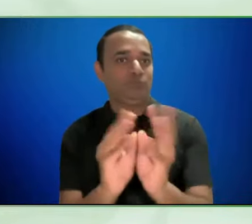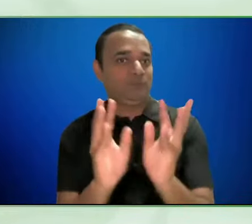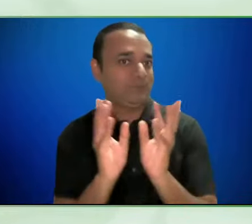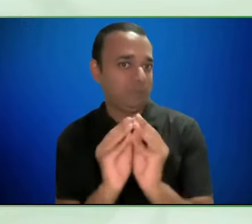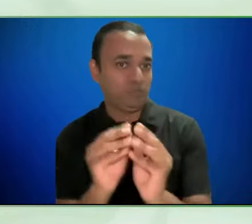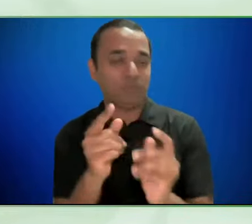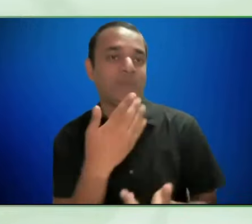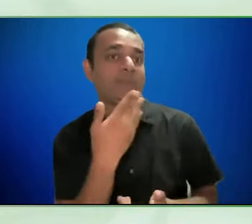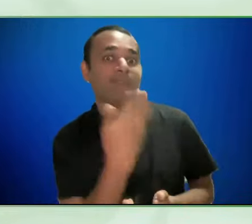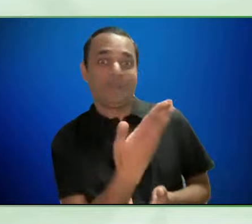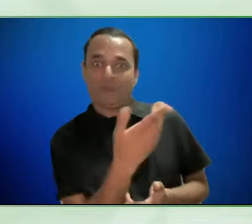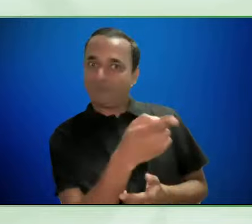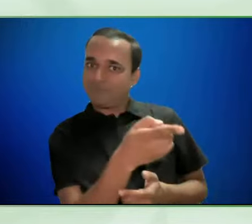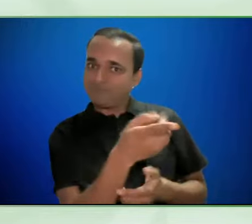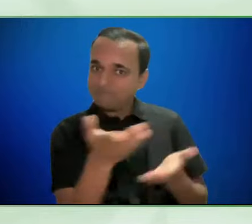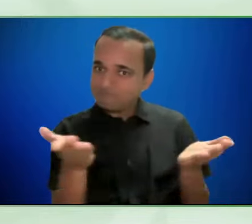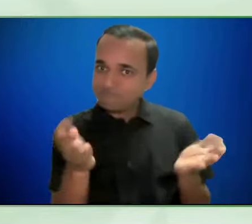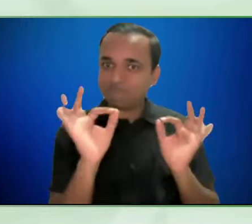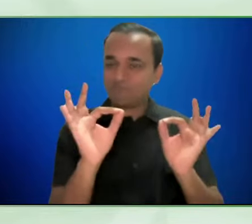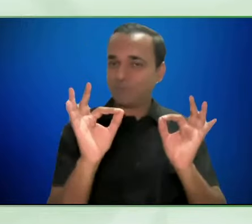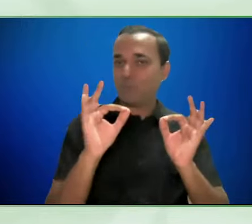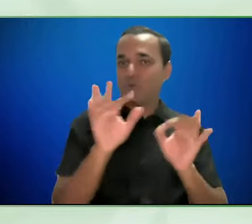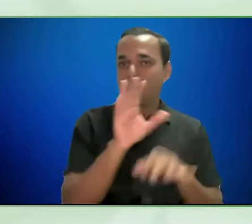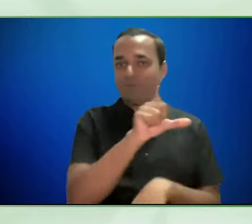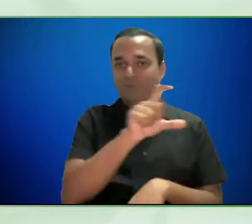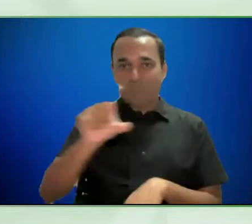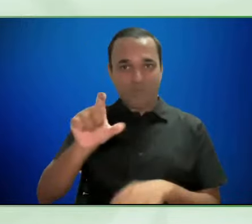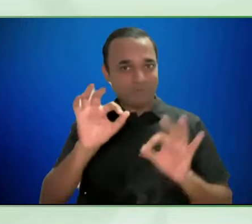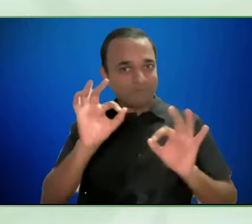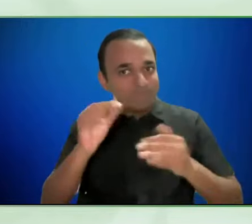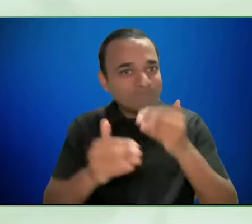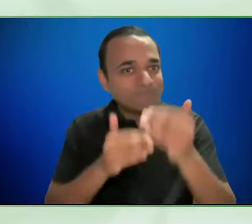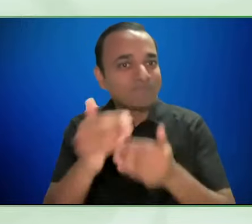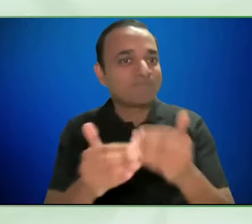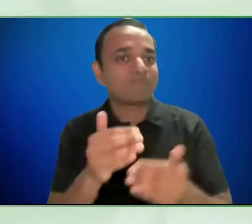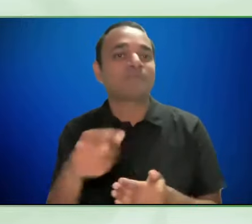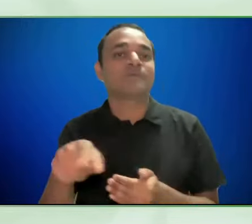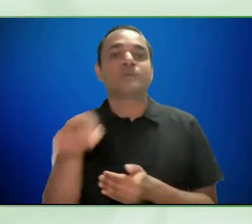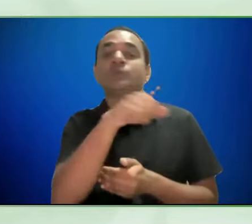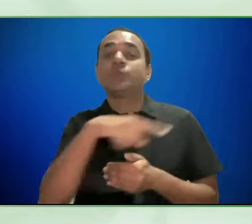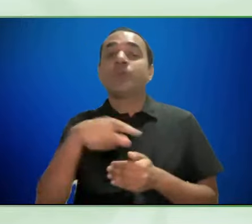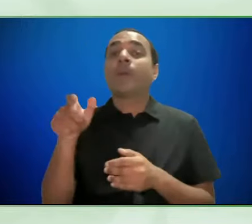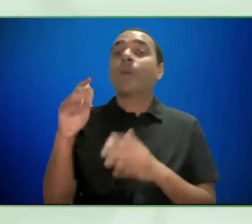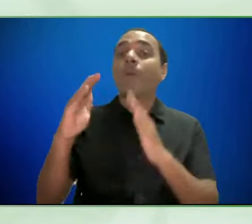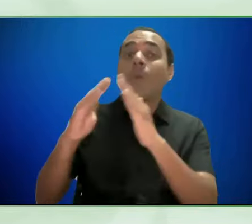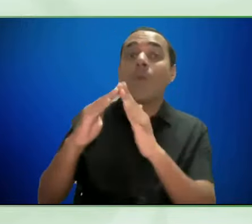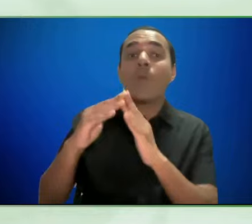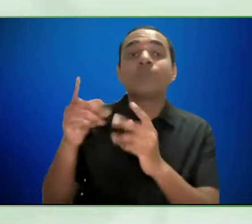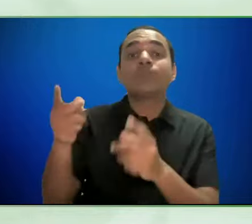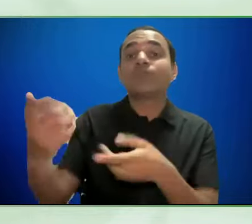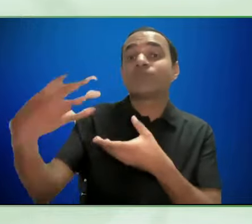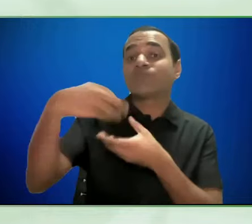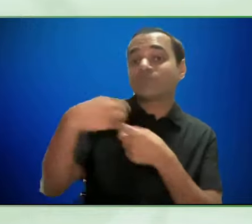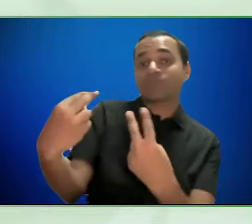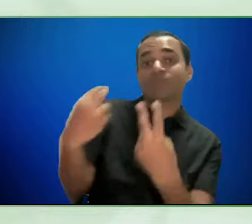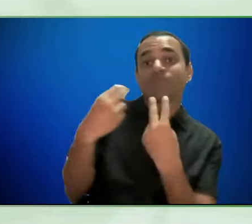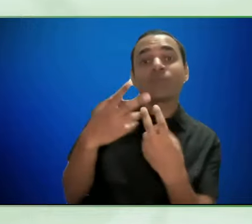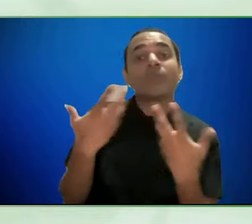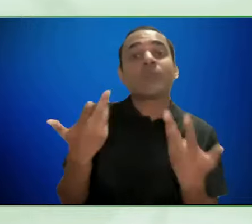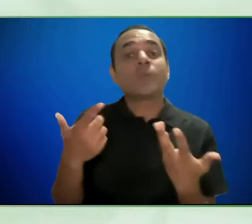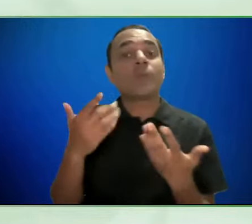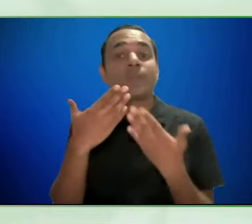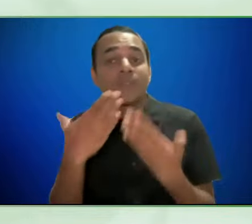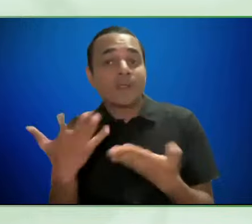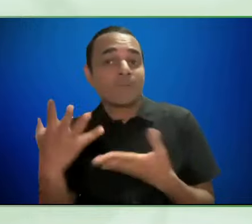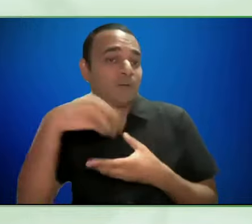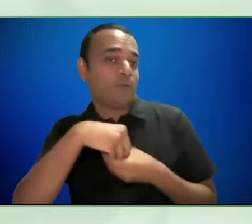day. And we say thank you and goodbye from the Zero Project Conference 2024 at the Vienna International Center. Thank you. Thank you.